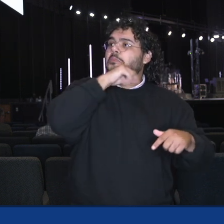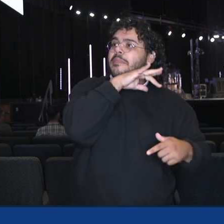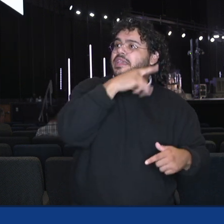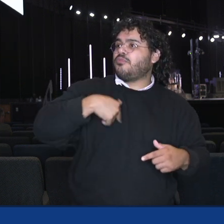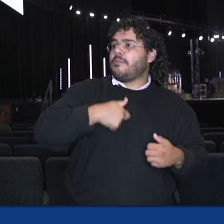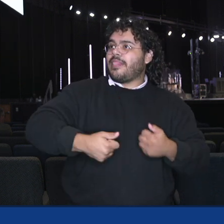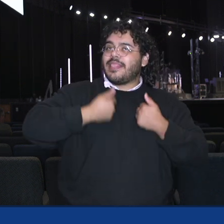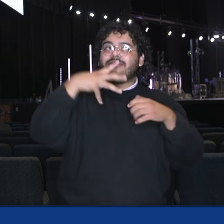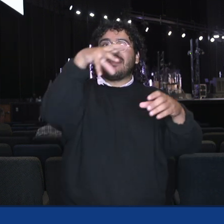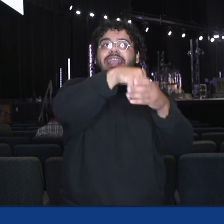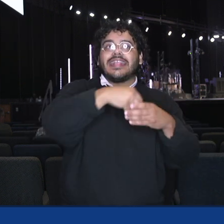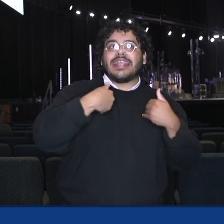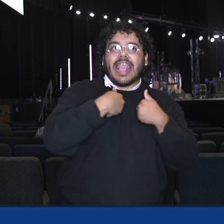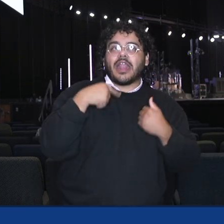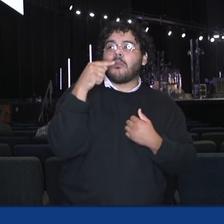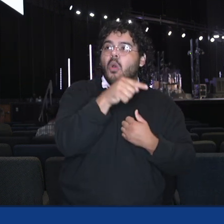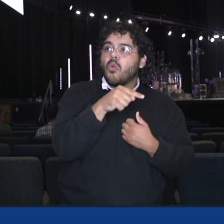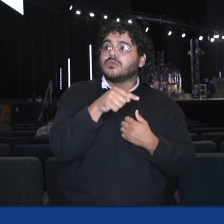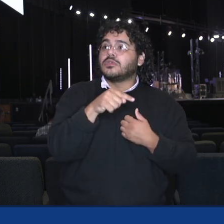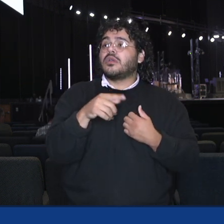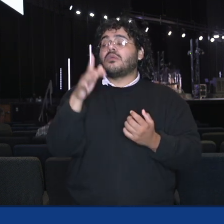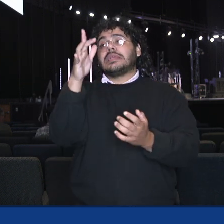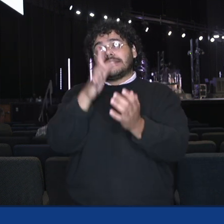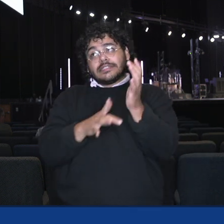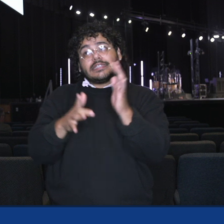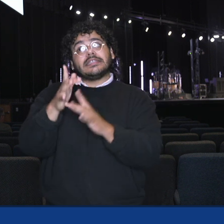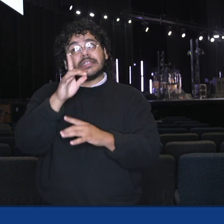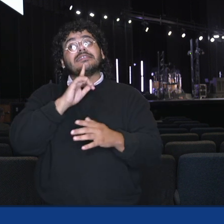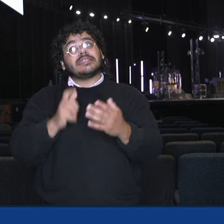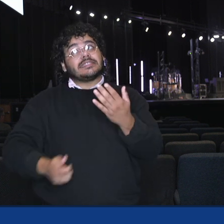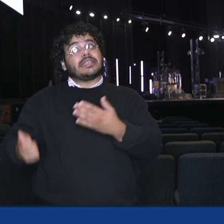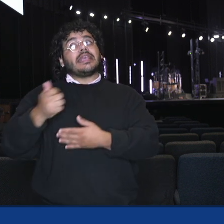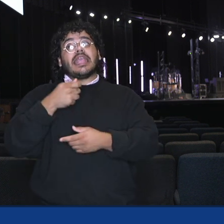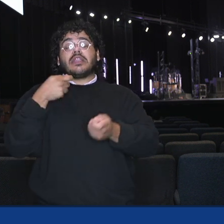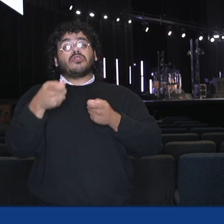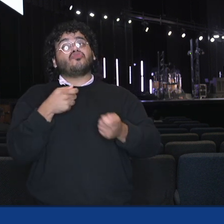order. Again, he's in control and super normal.